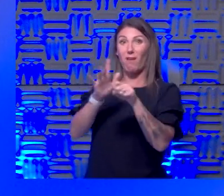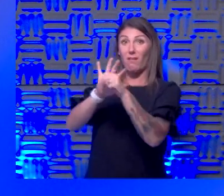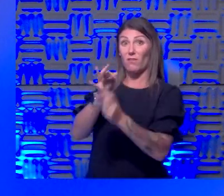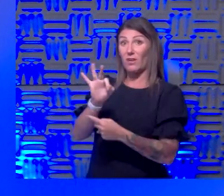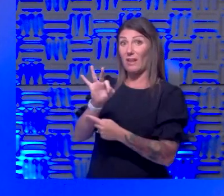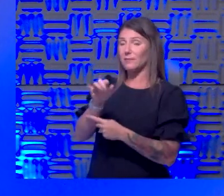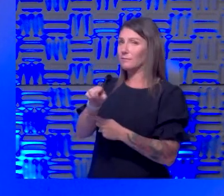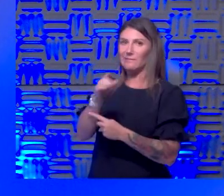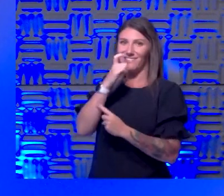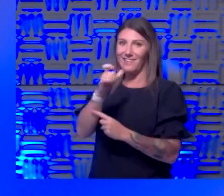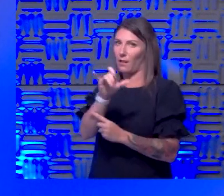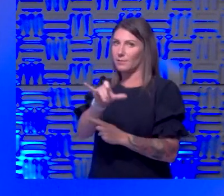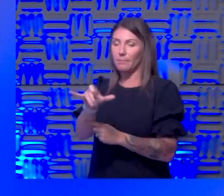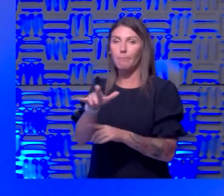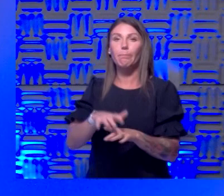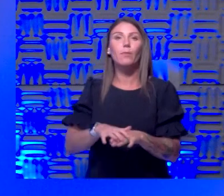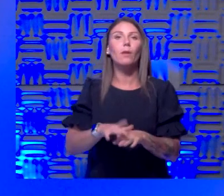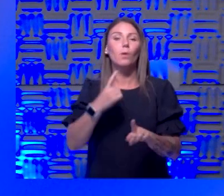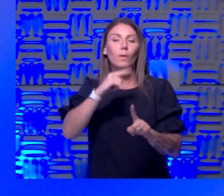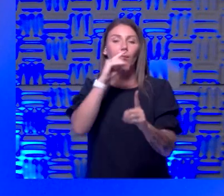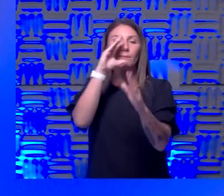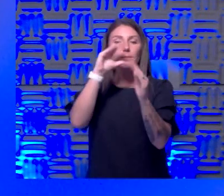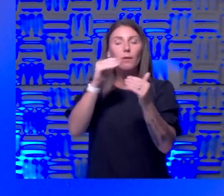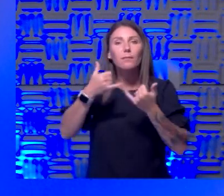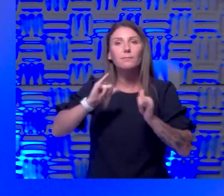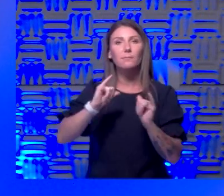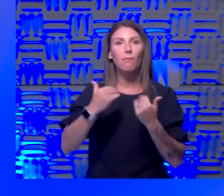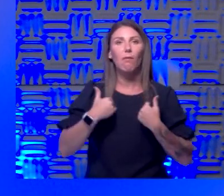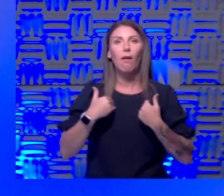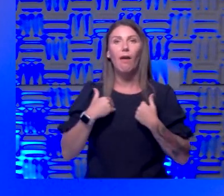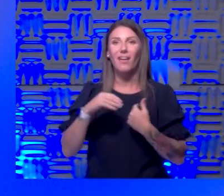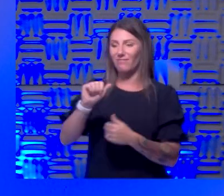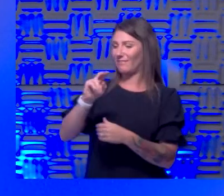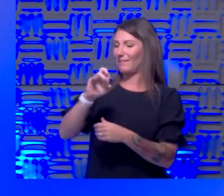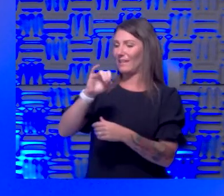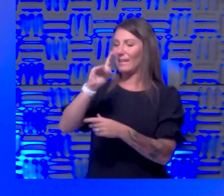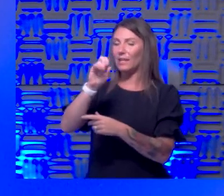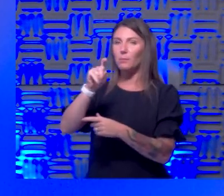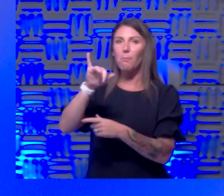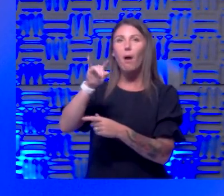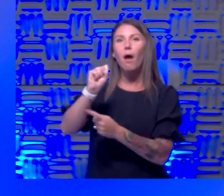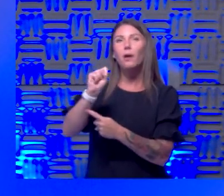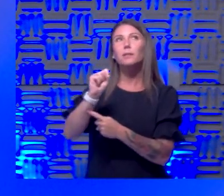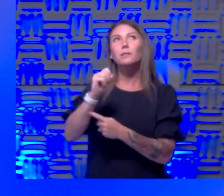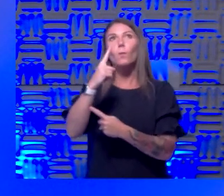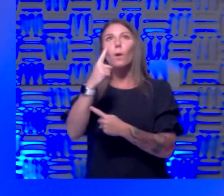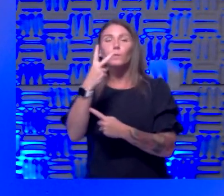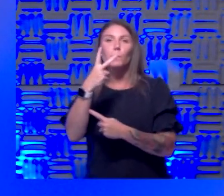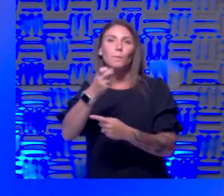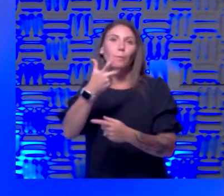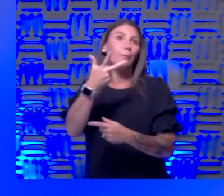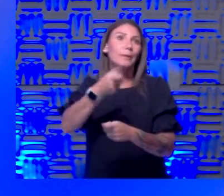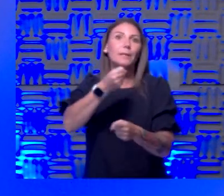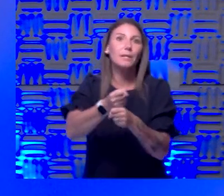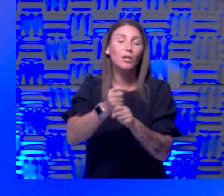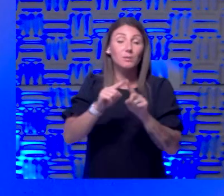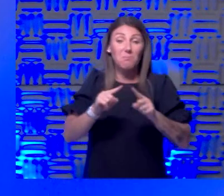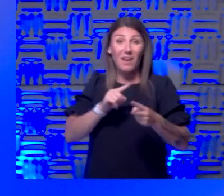we would expect that you would still have antibodies at least for a year, 2 or 3. Again, this is one